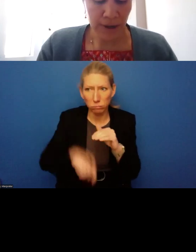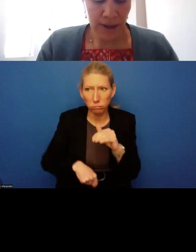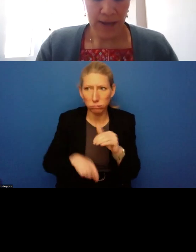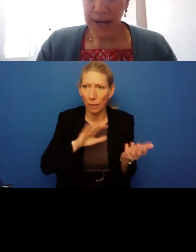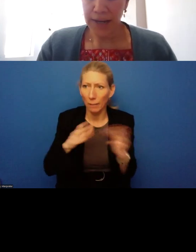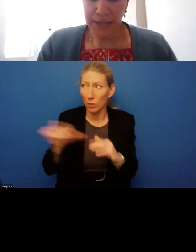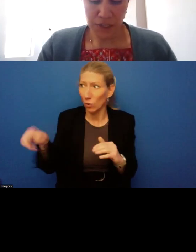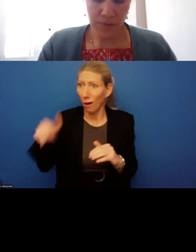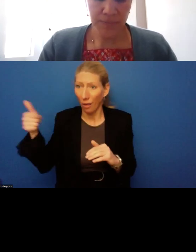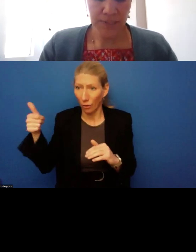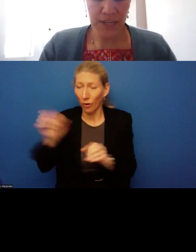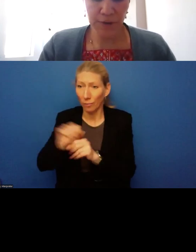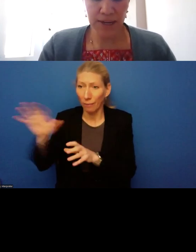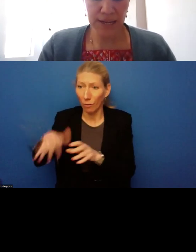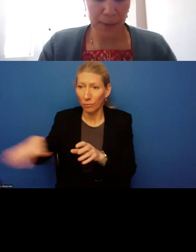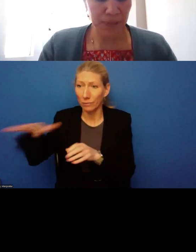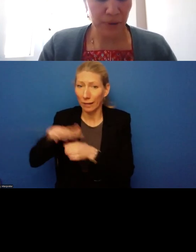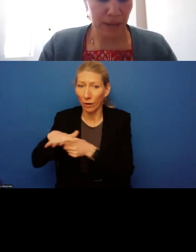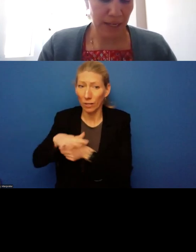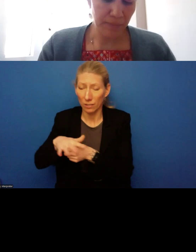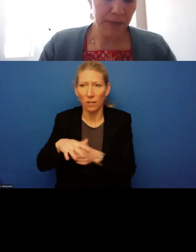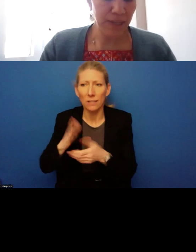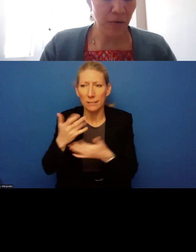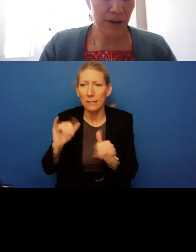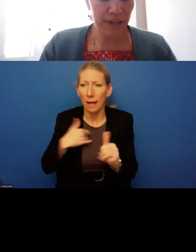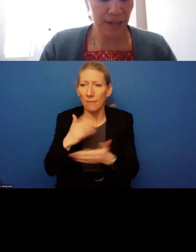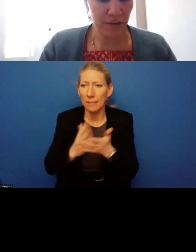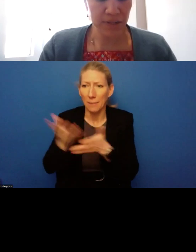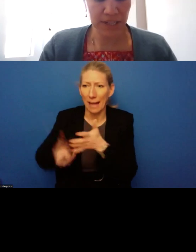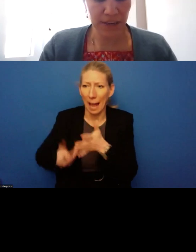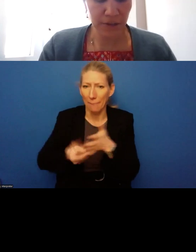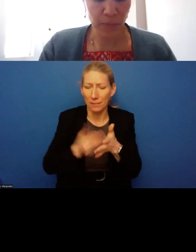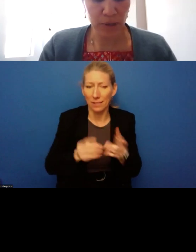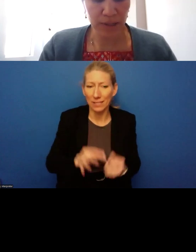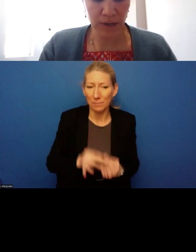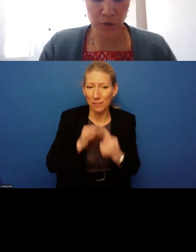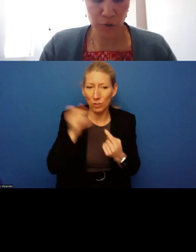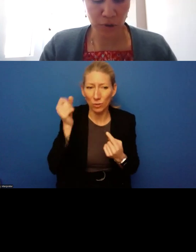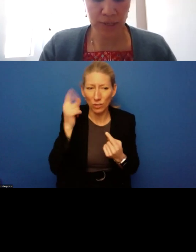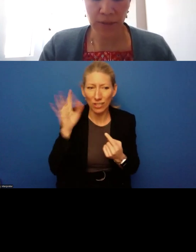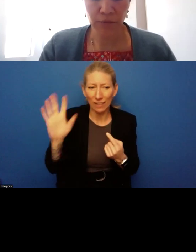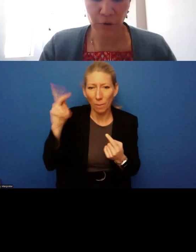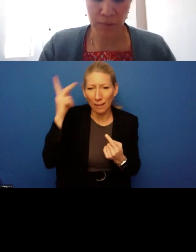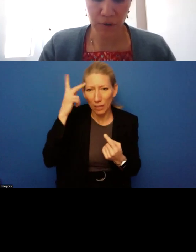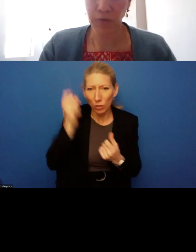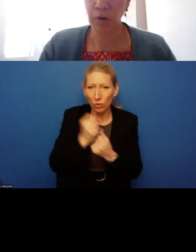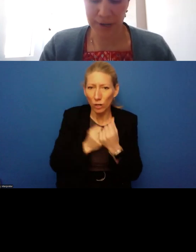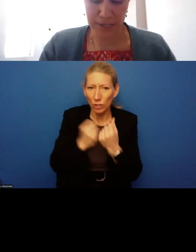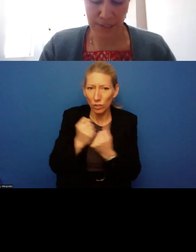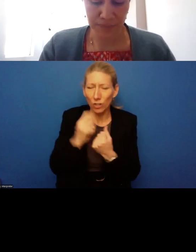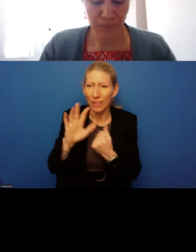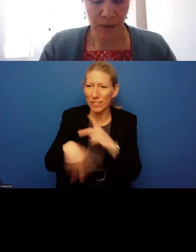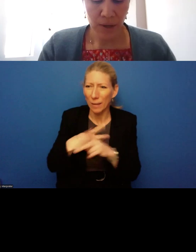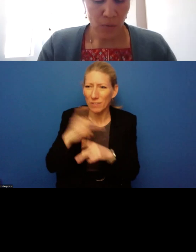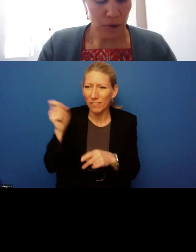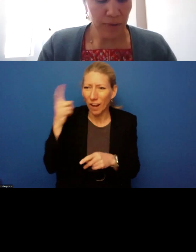other highland nations, significant gaps remain, particularly in understanding their political structures and forms of